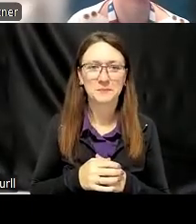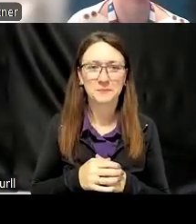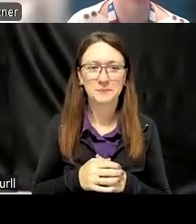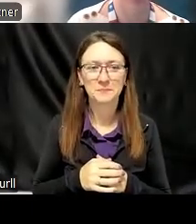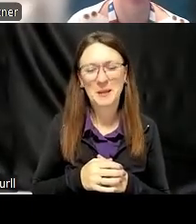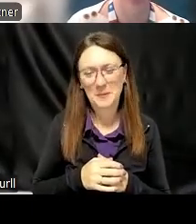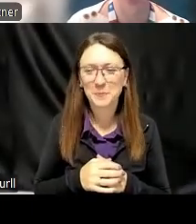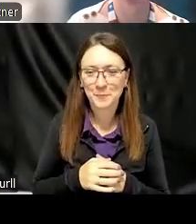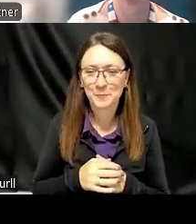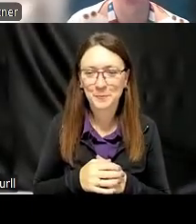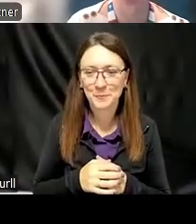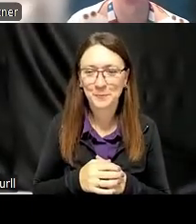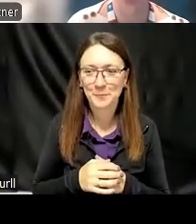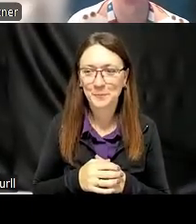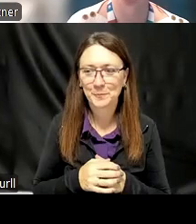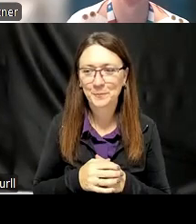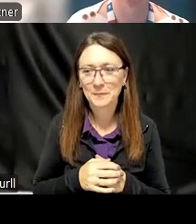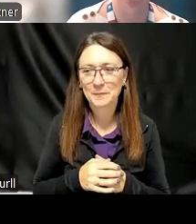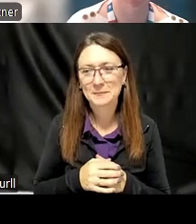yeah.